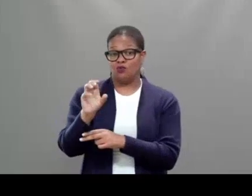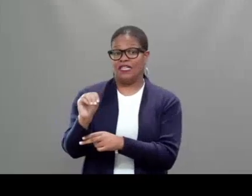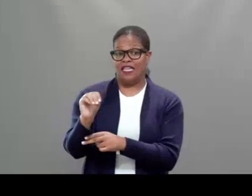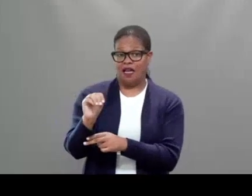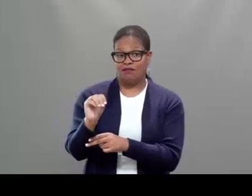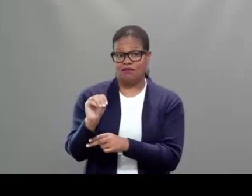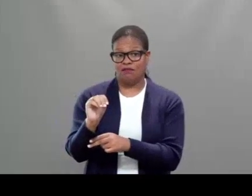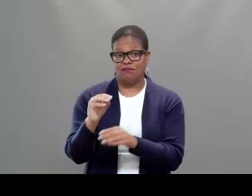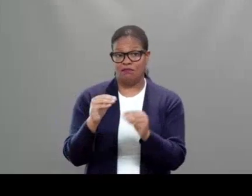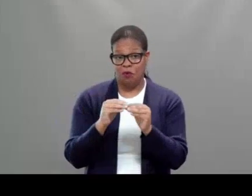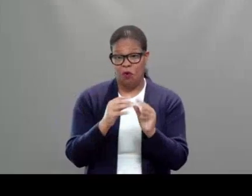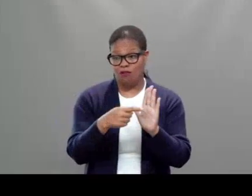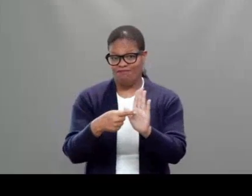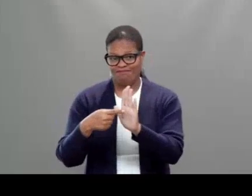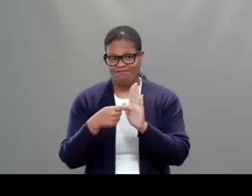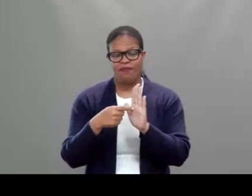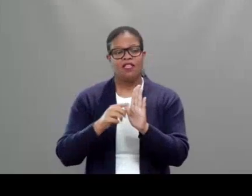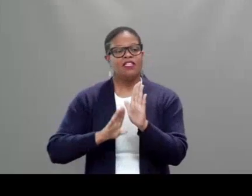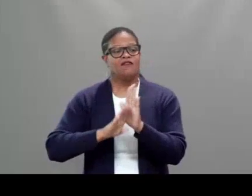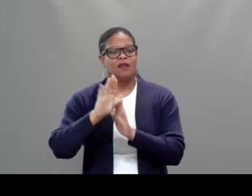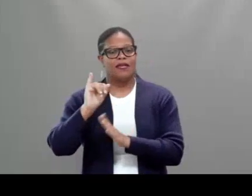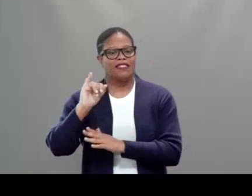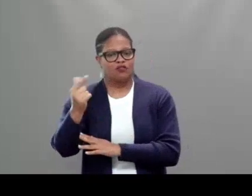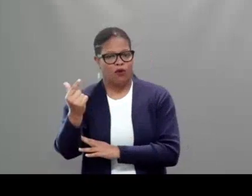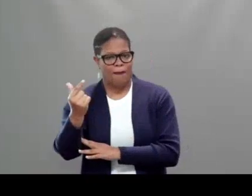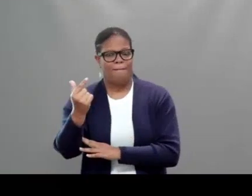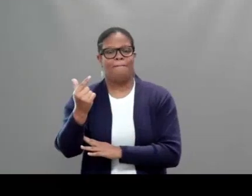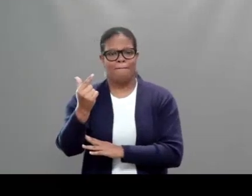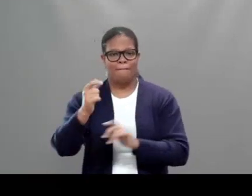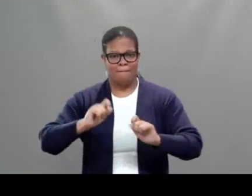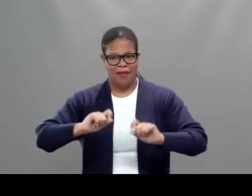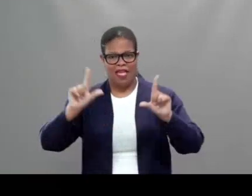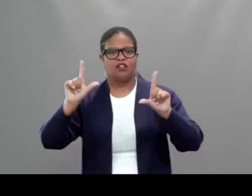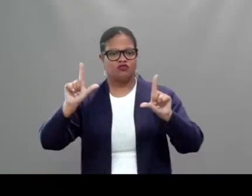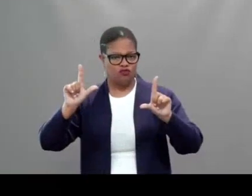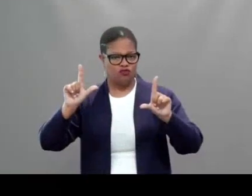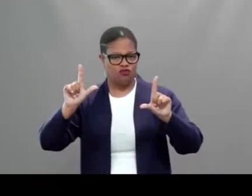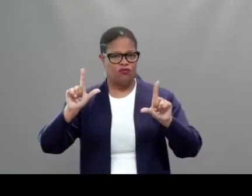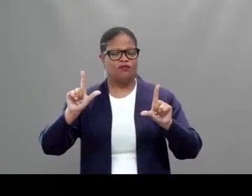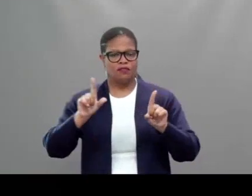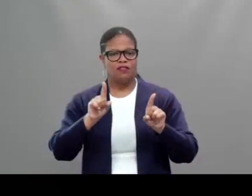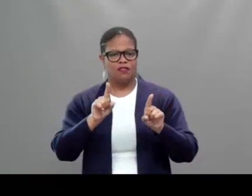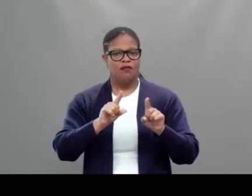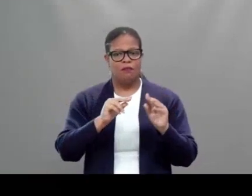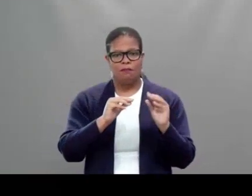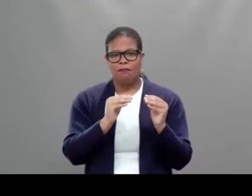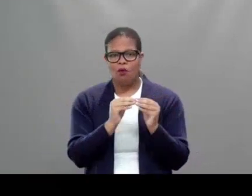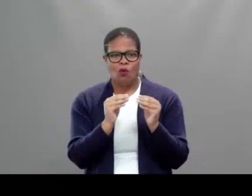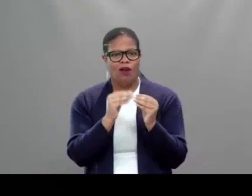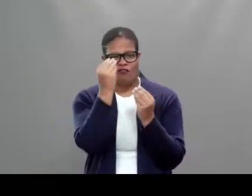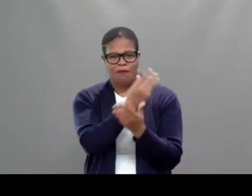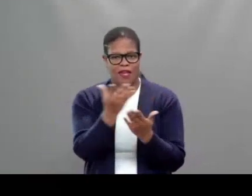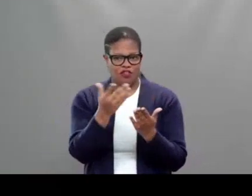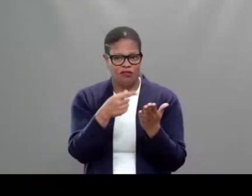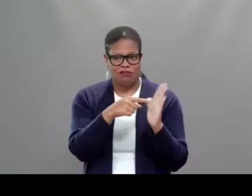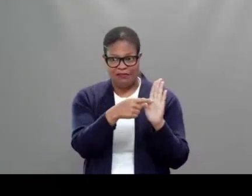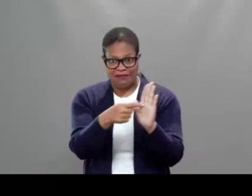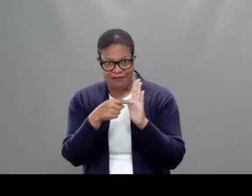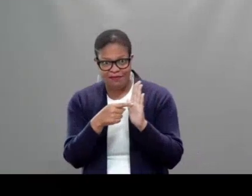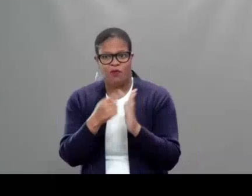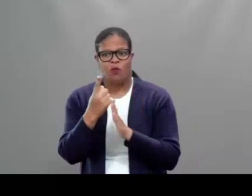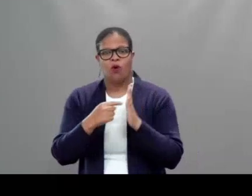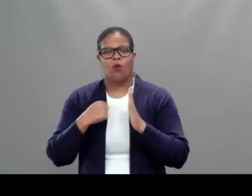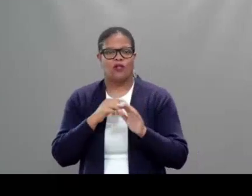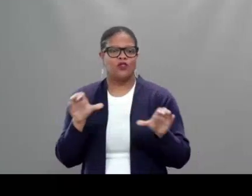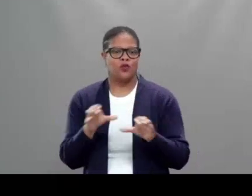presence, developed an Instagram page, and we're putting more information out there as well about what